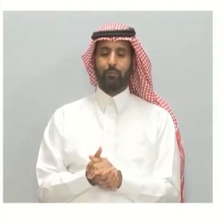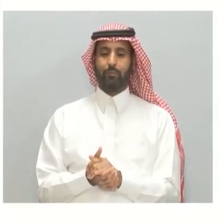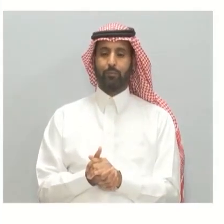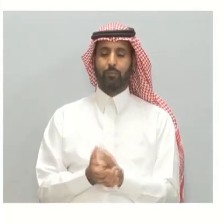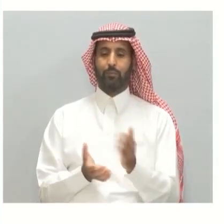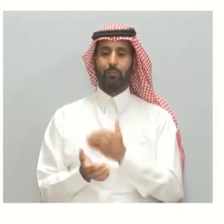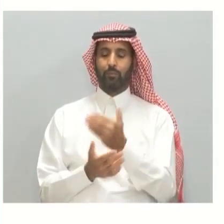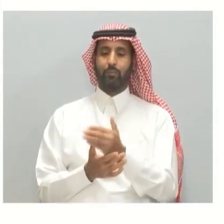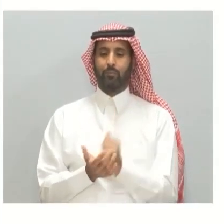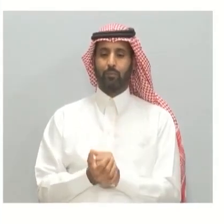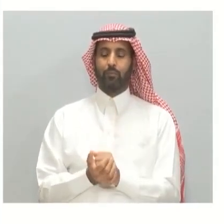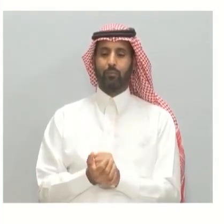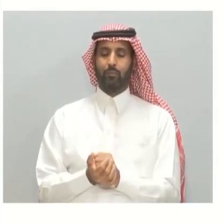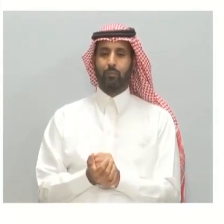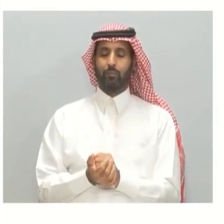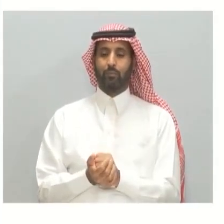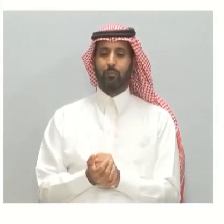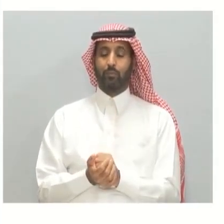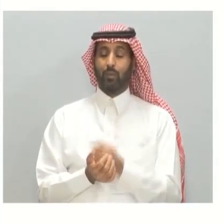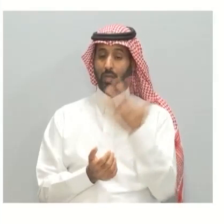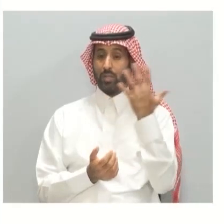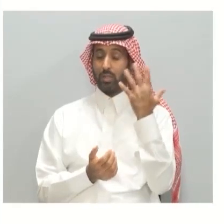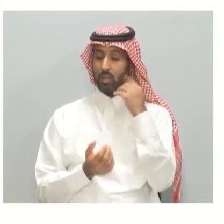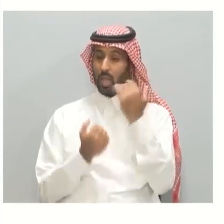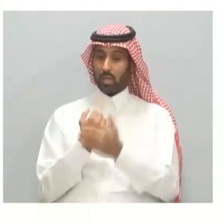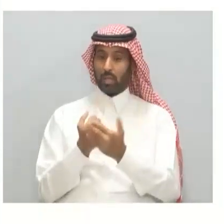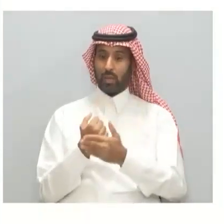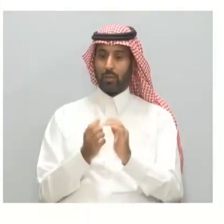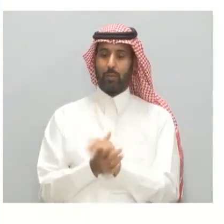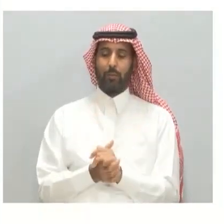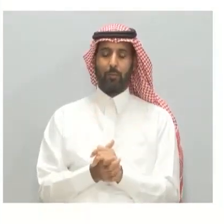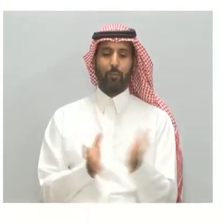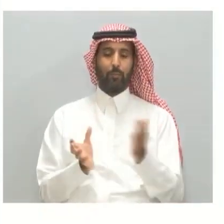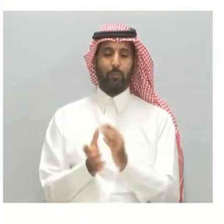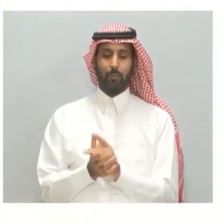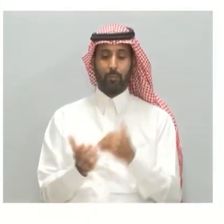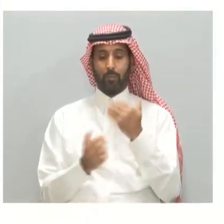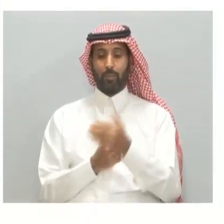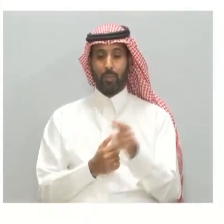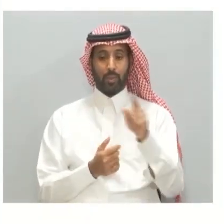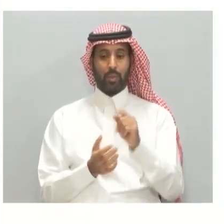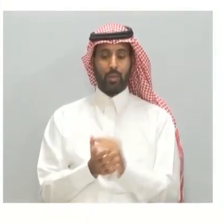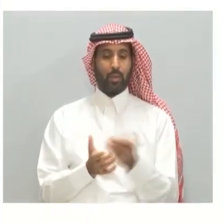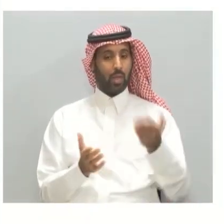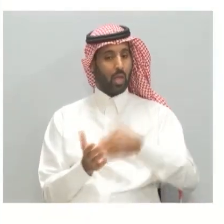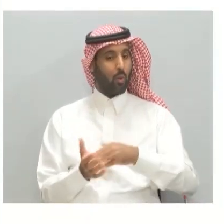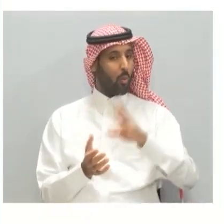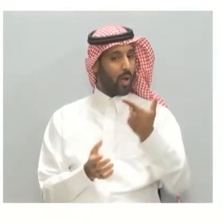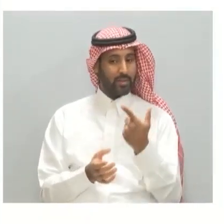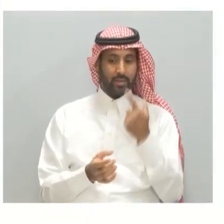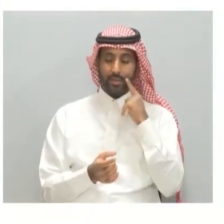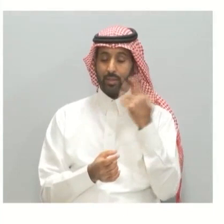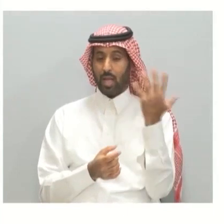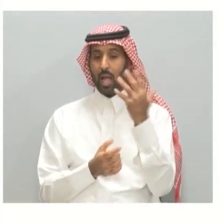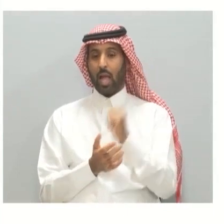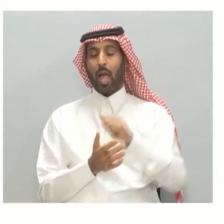say that he is a tree carer. So let's answer the questions again. What does an